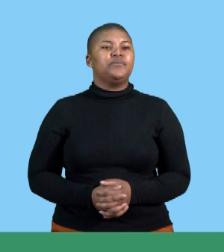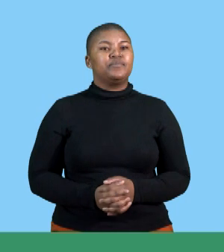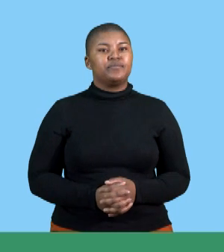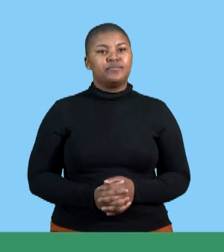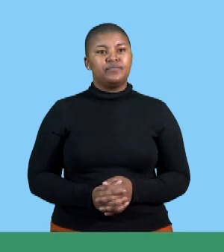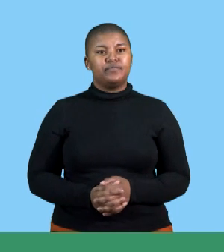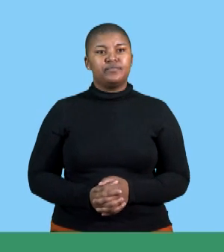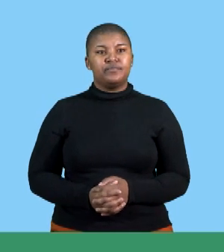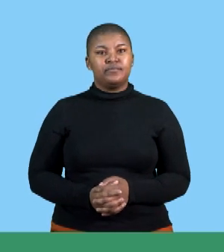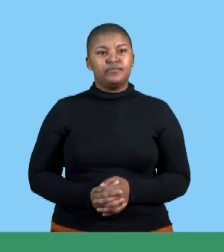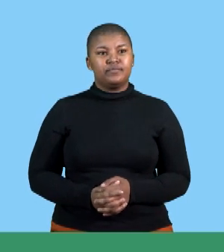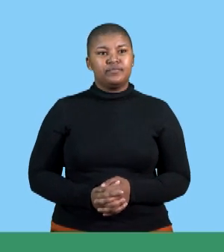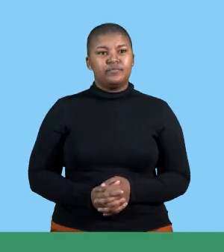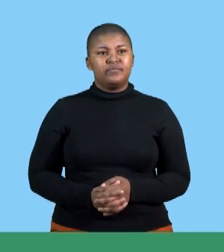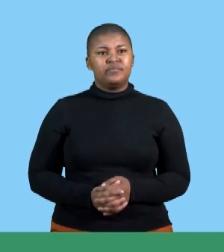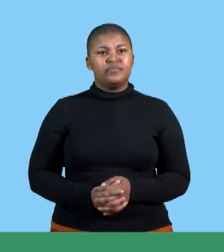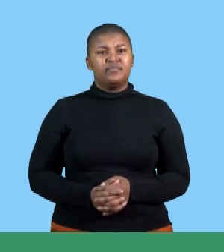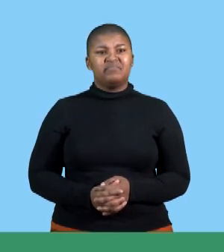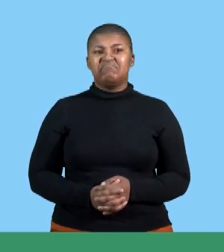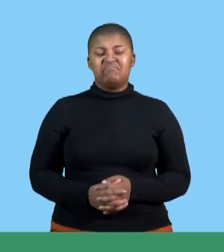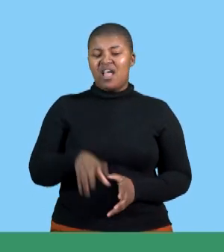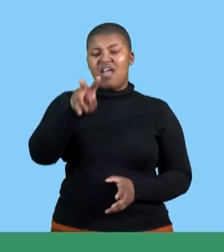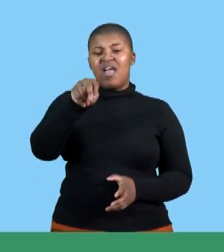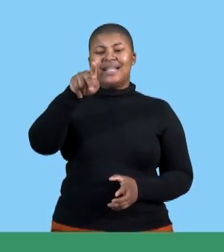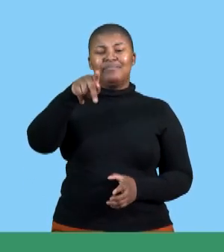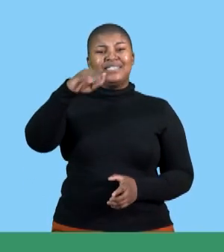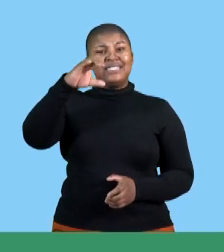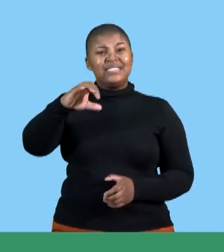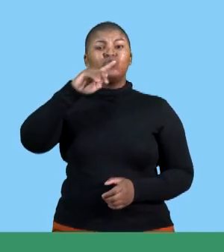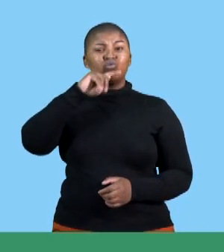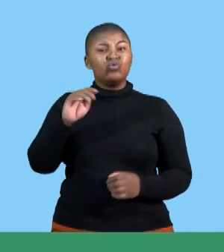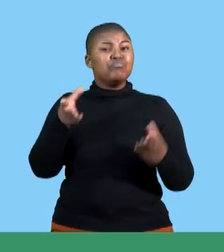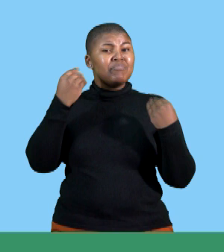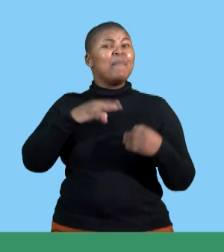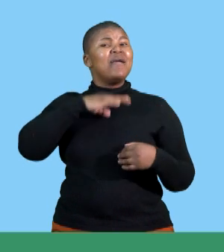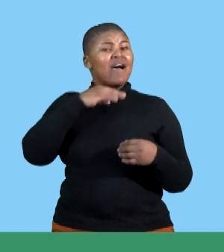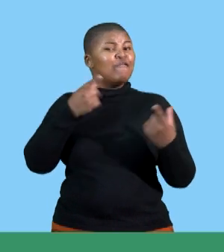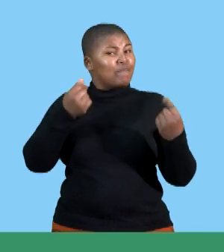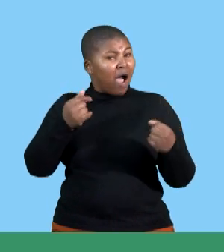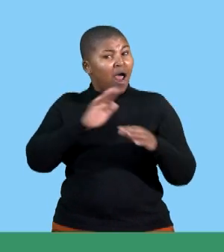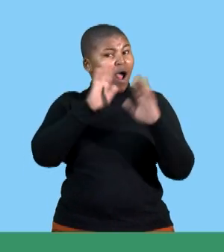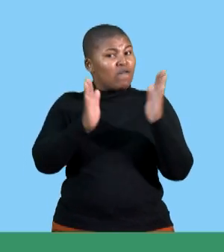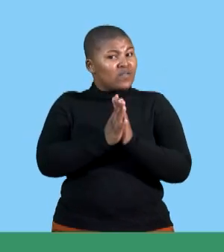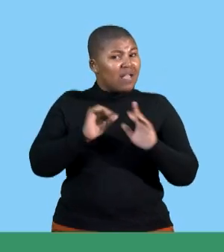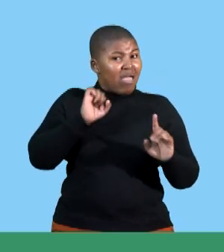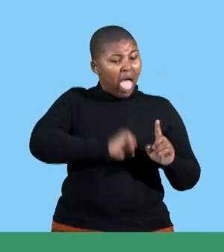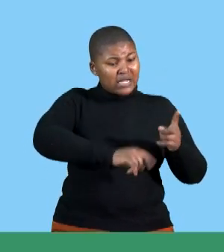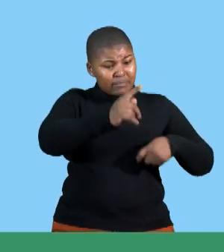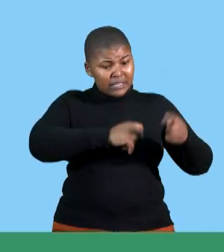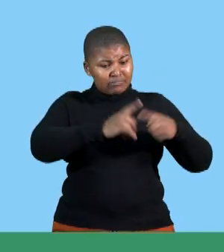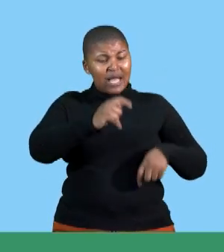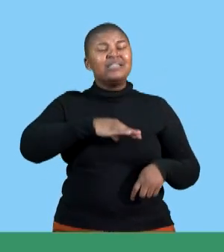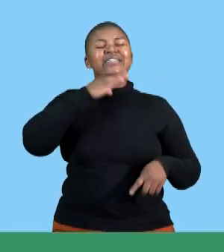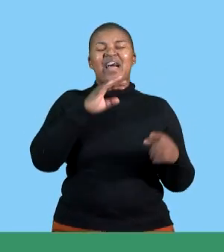Non-profit companies does not generate enough capital to cover their expenses. Since it's